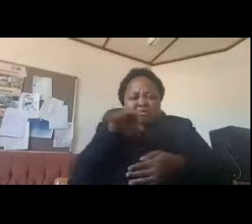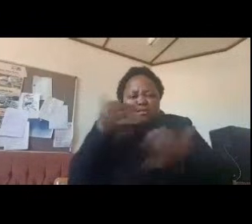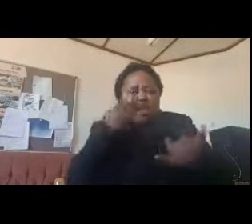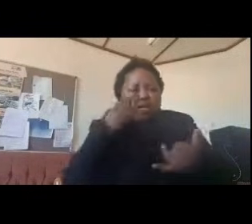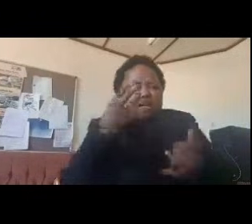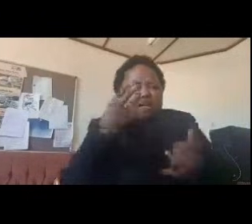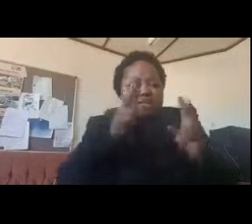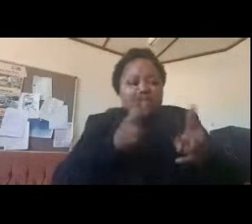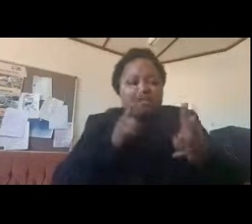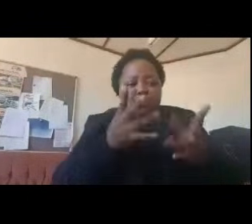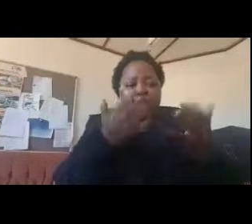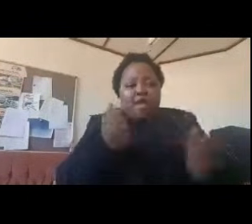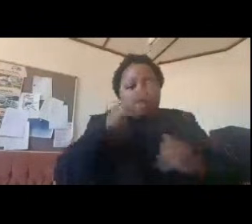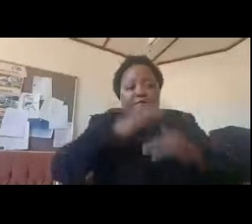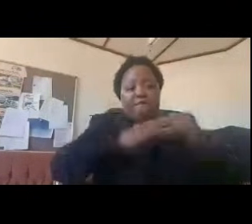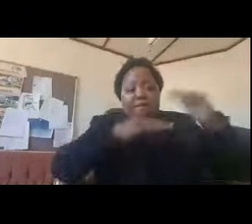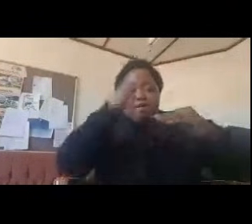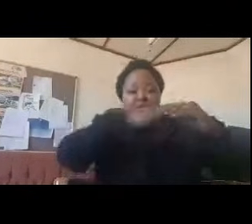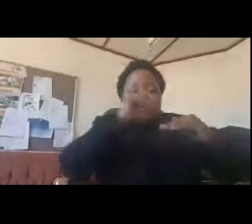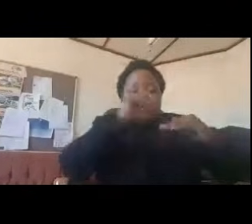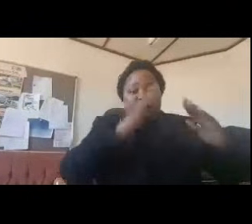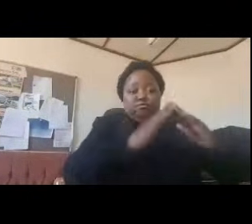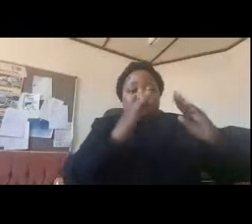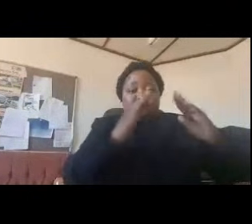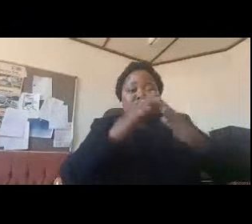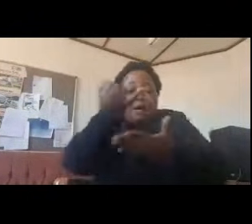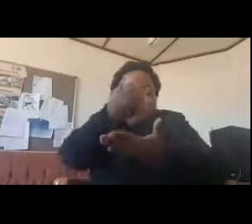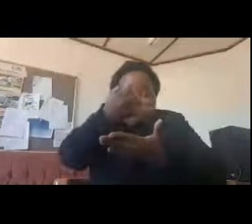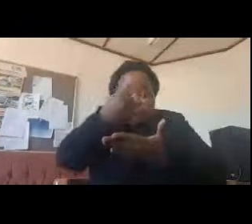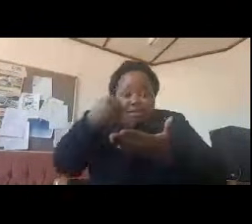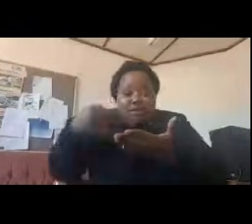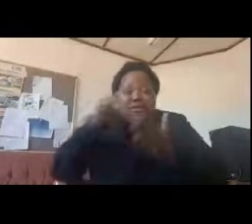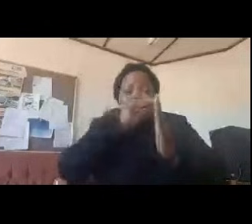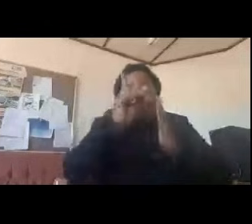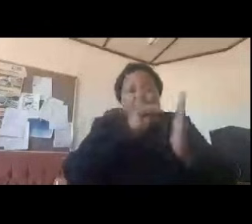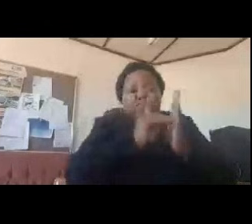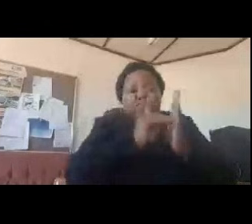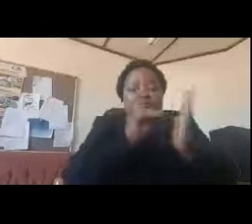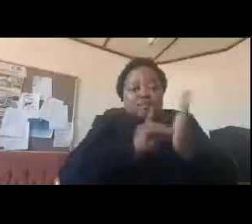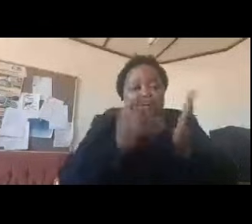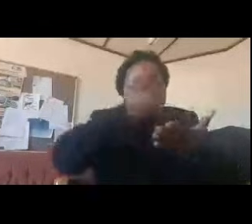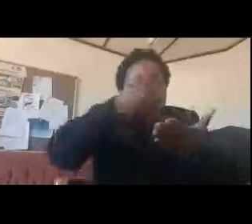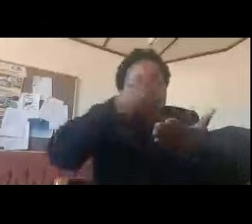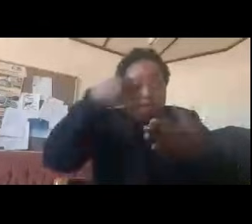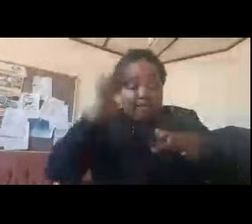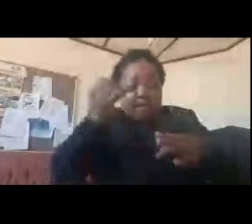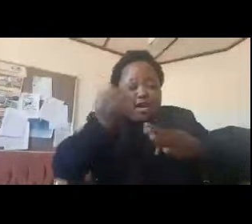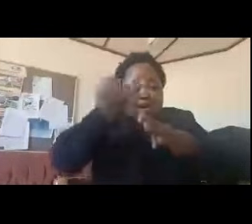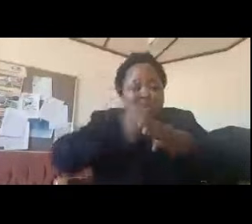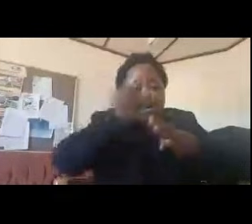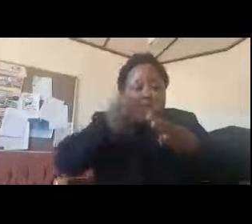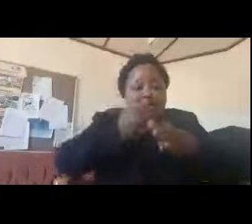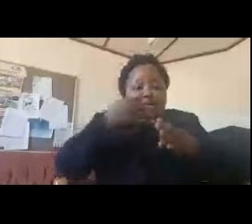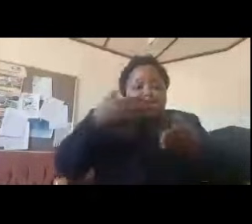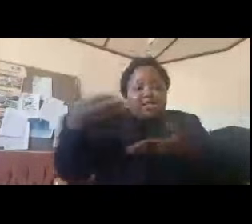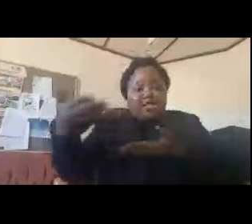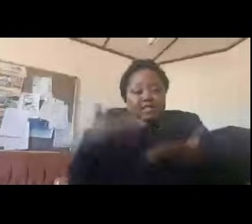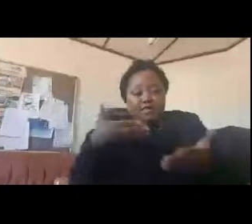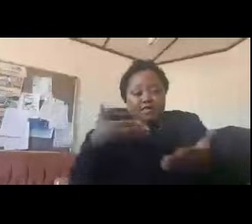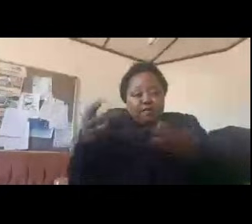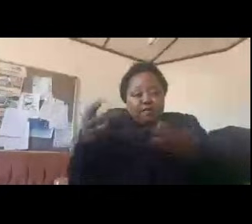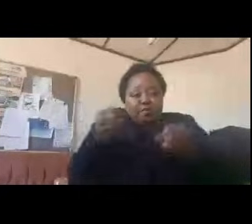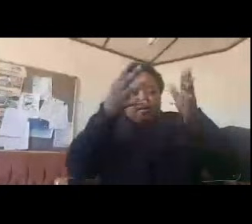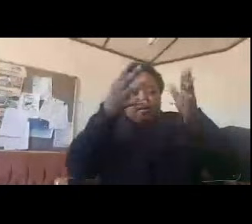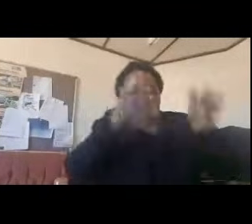the shelters, drafted the policies, trained the service providers, like, for instance, police